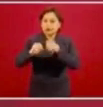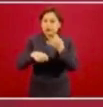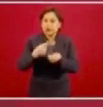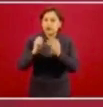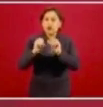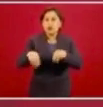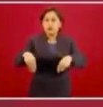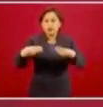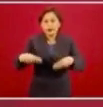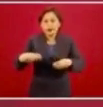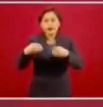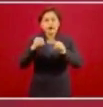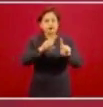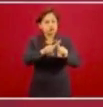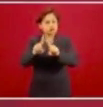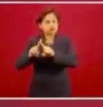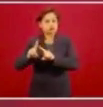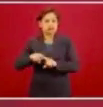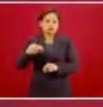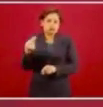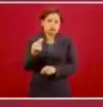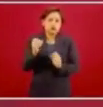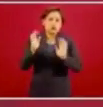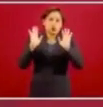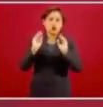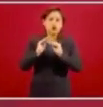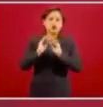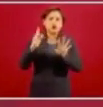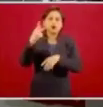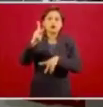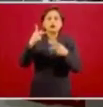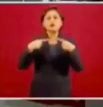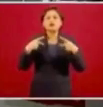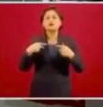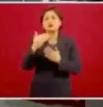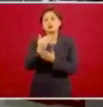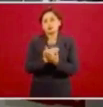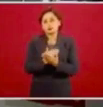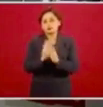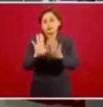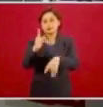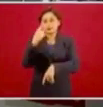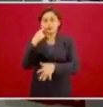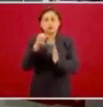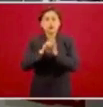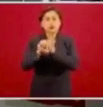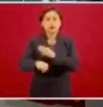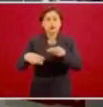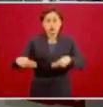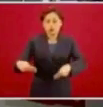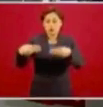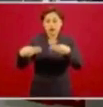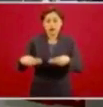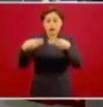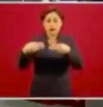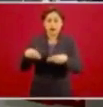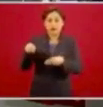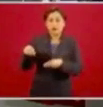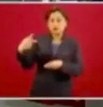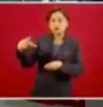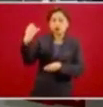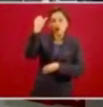interacting in public and private spaces outside, supermarket, parks, streets in general,